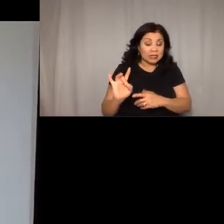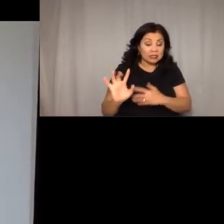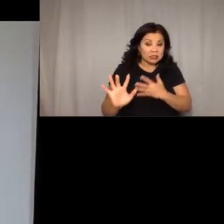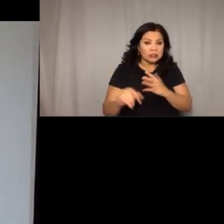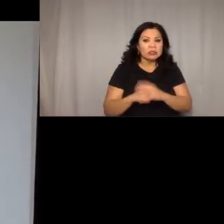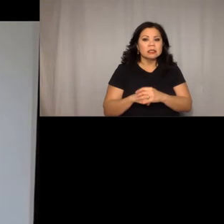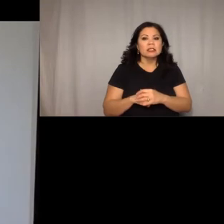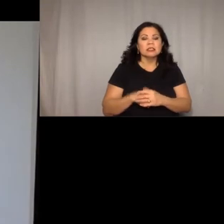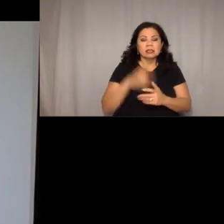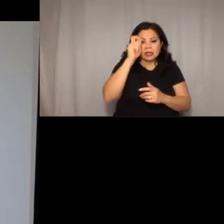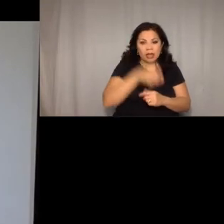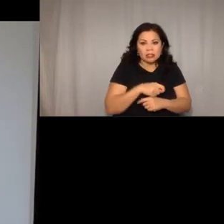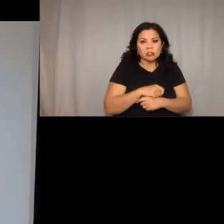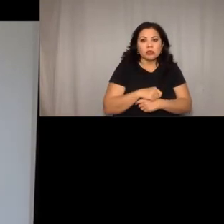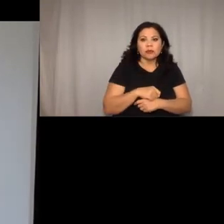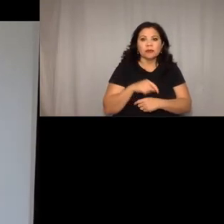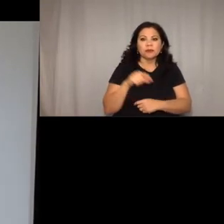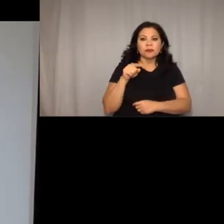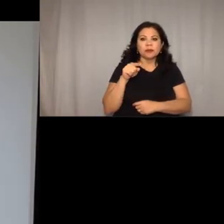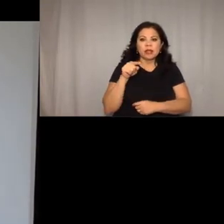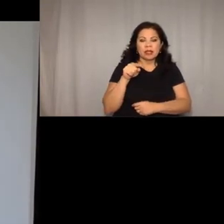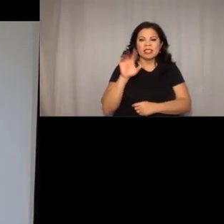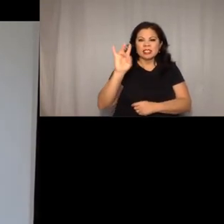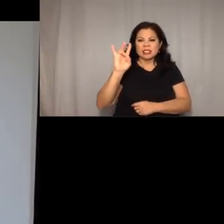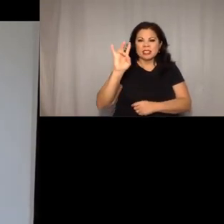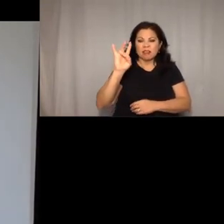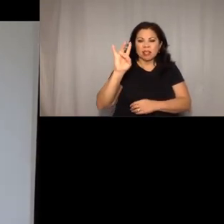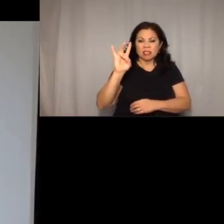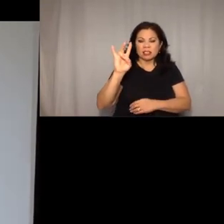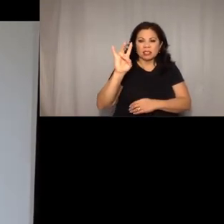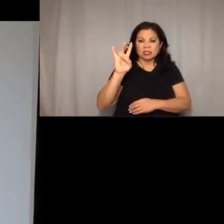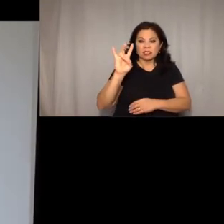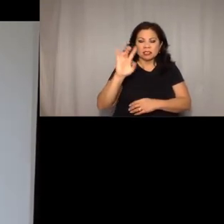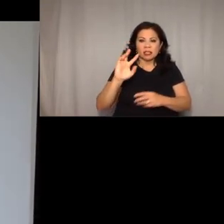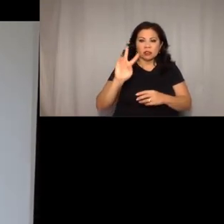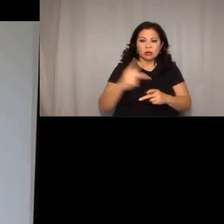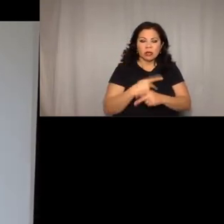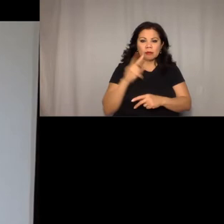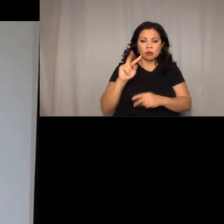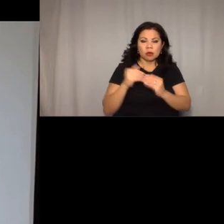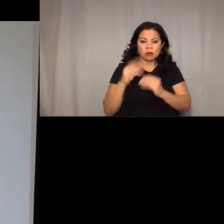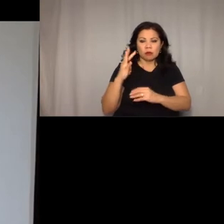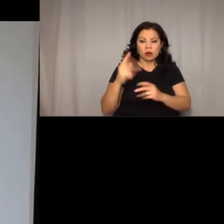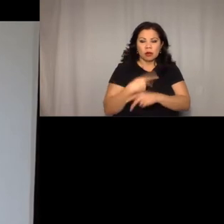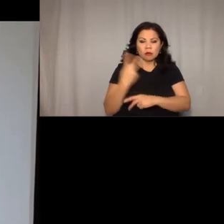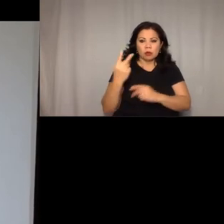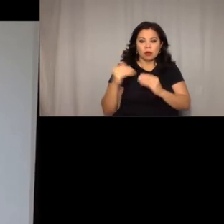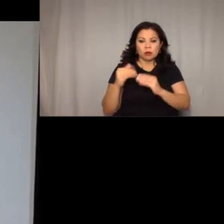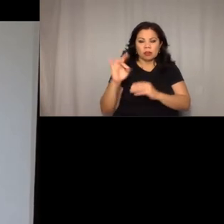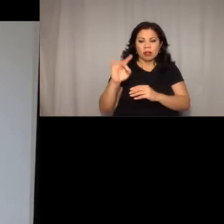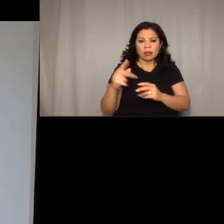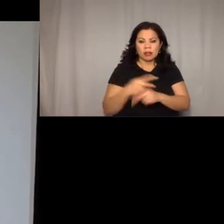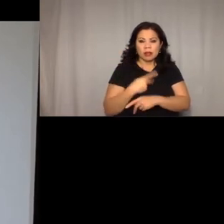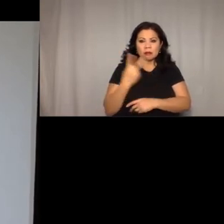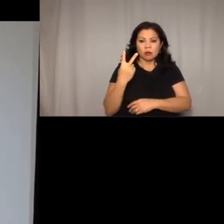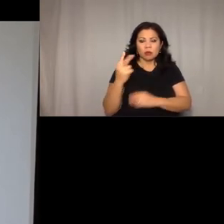Okay, cancel. Alright, so that's a 7 on top. So we have 7 on top. 2 times 2 is 4, times 2 is 8, times 2 is